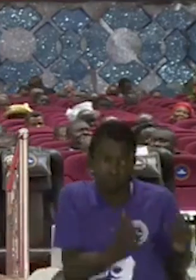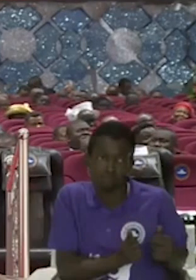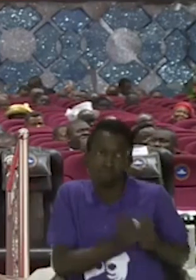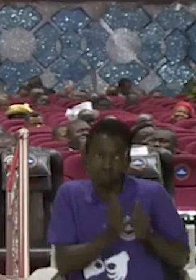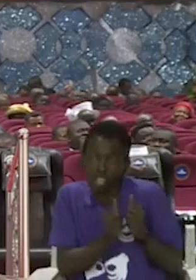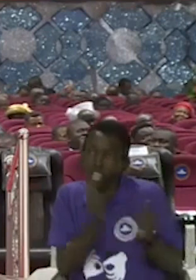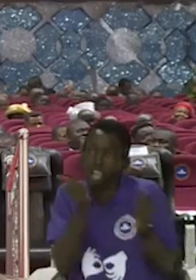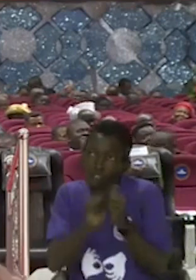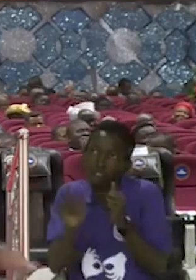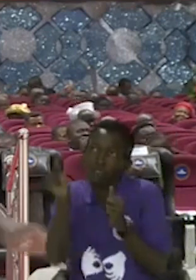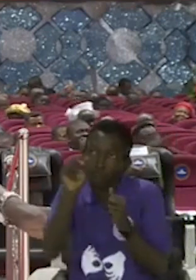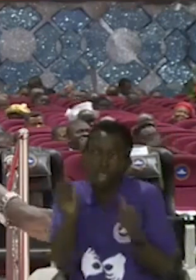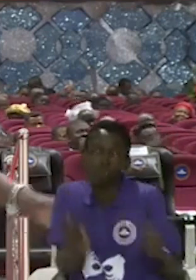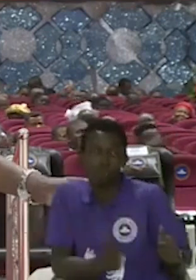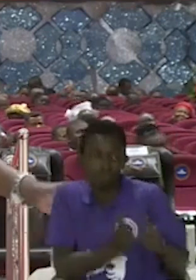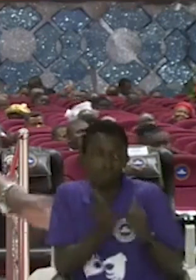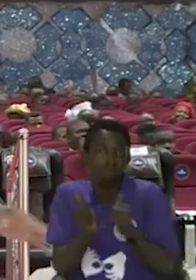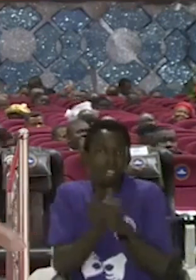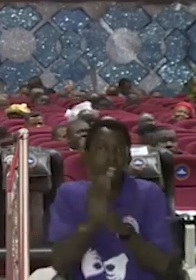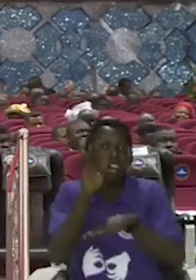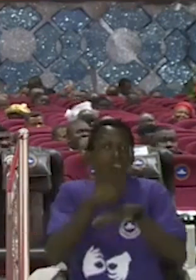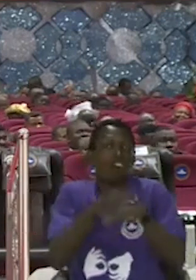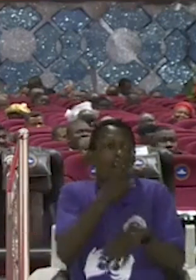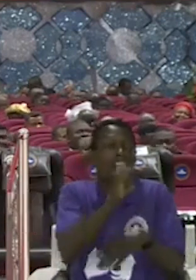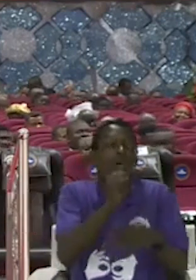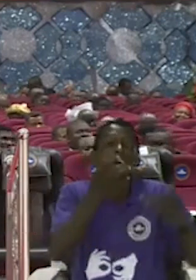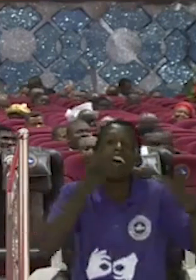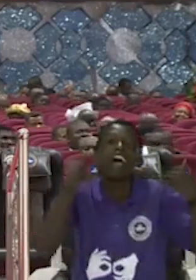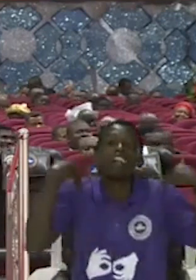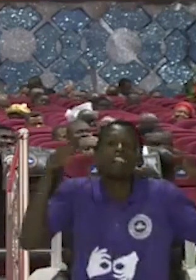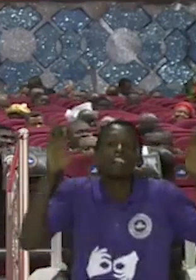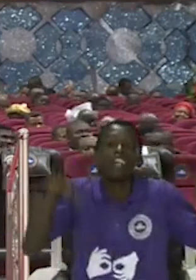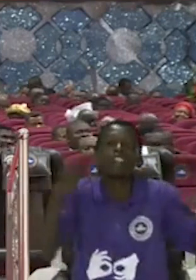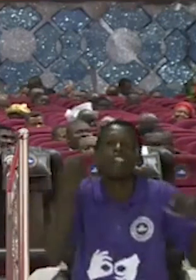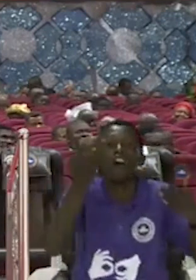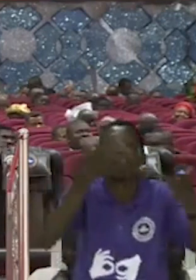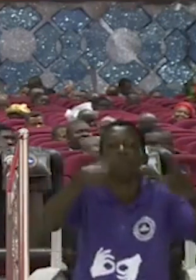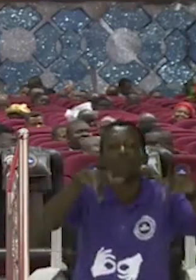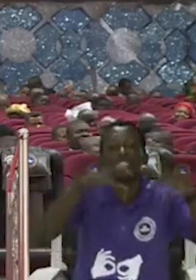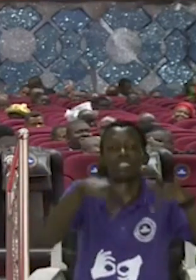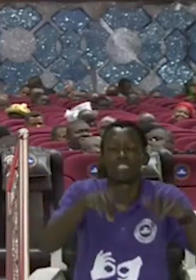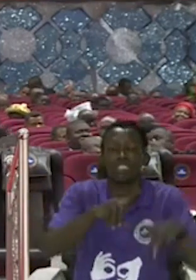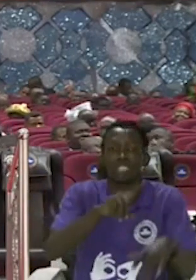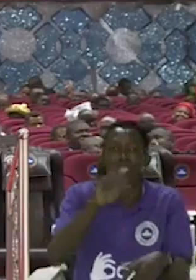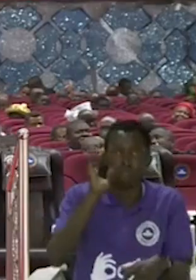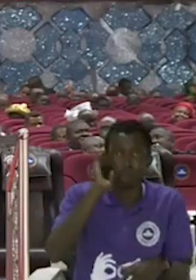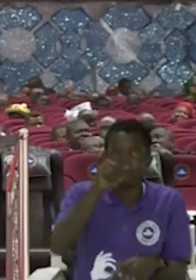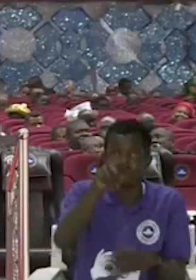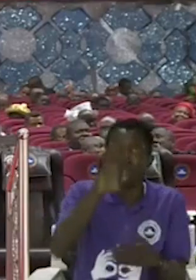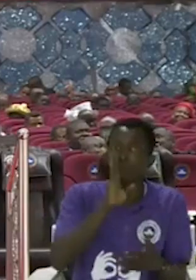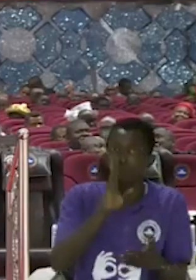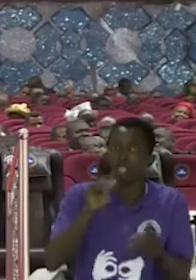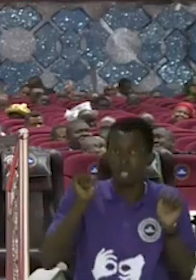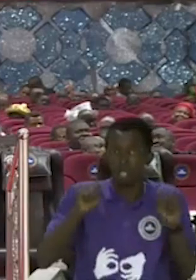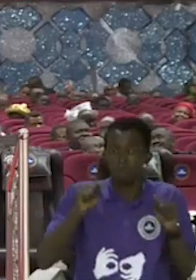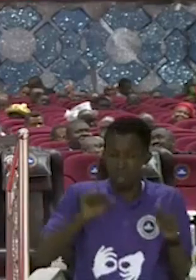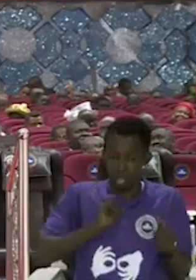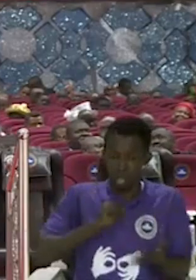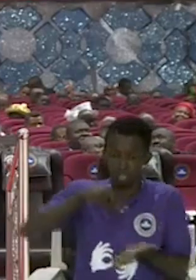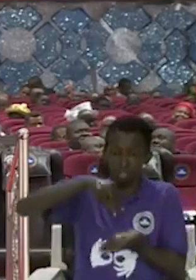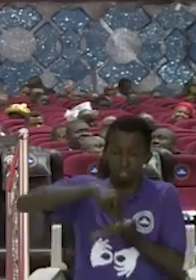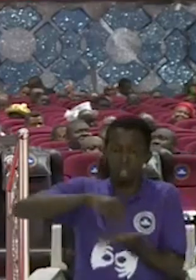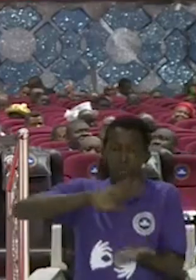goes and call them angels of mercy. Will I be able to stand before you and preach holiness